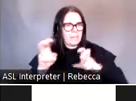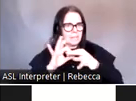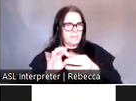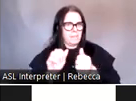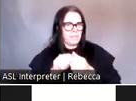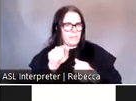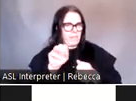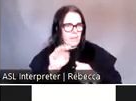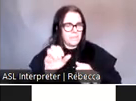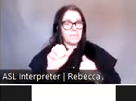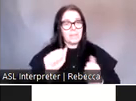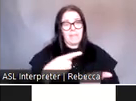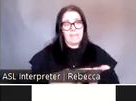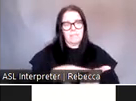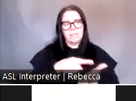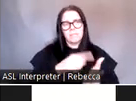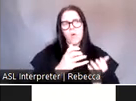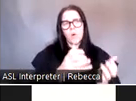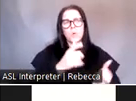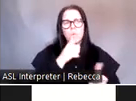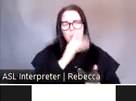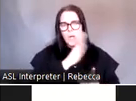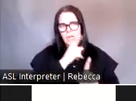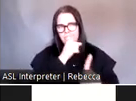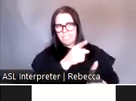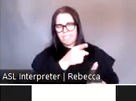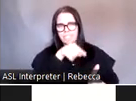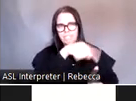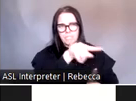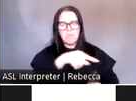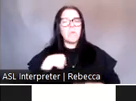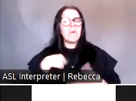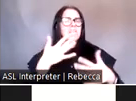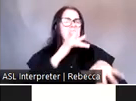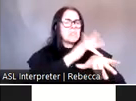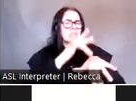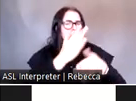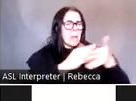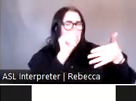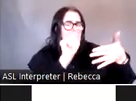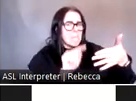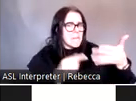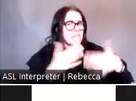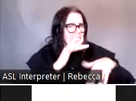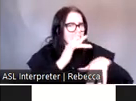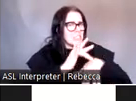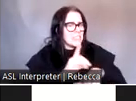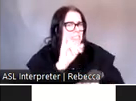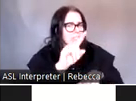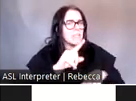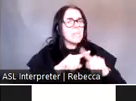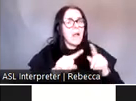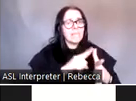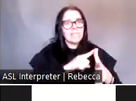We can talk a little about the target audience. And we've touched on a few of these things as we've been discussing so far. Who